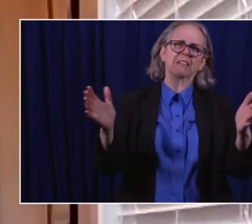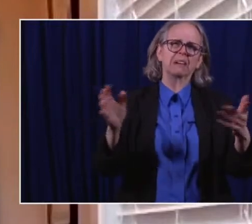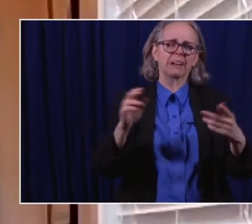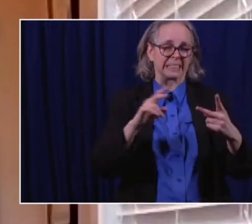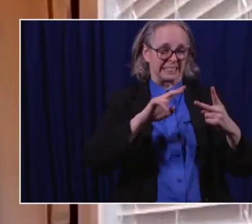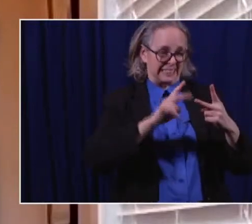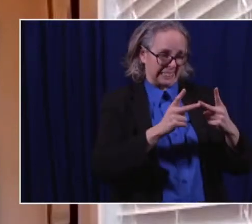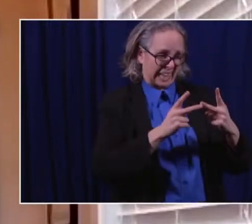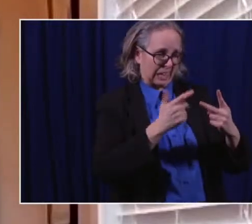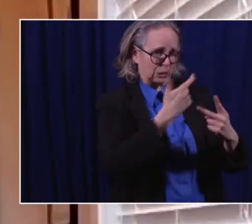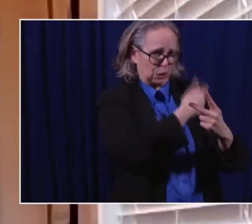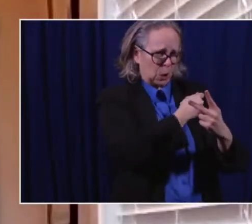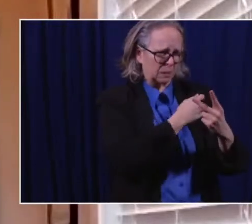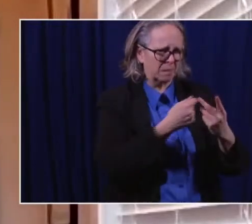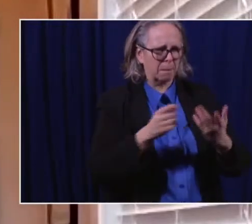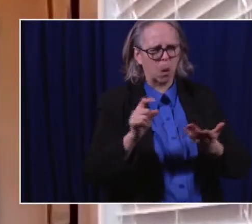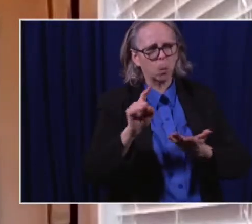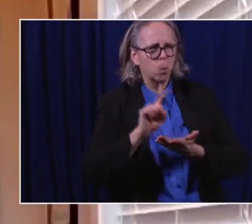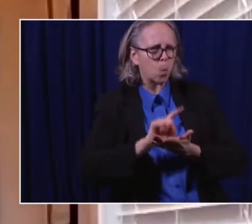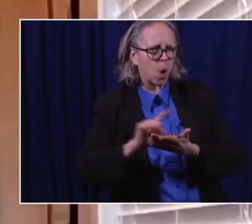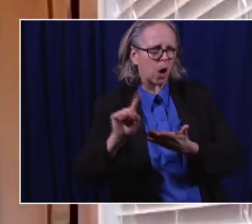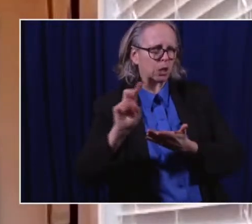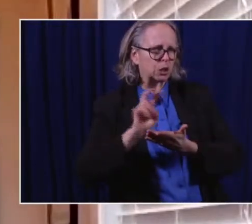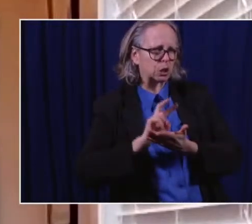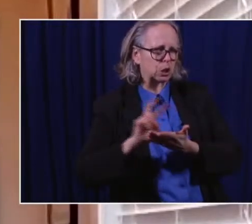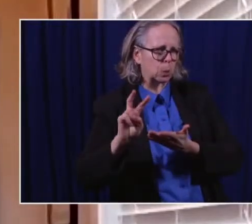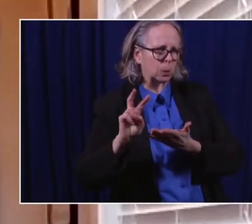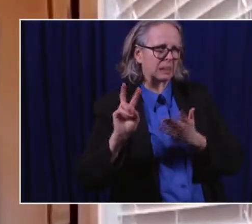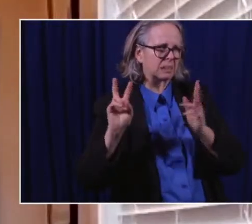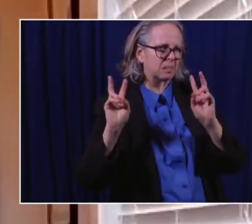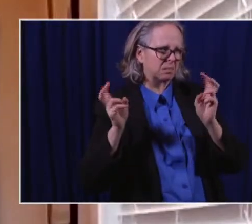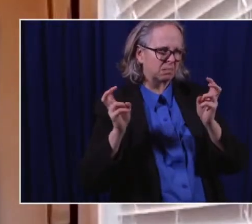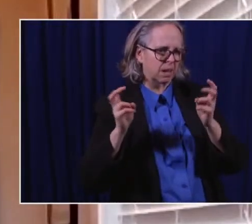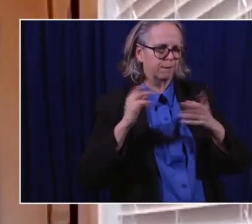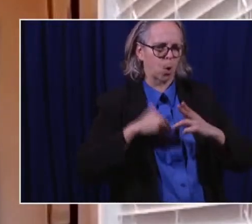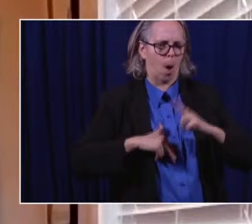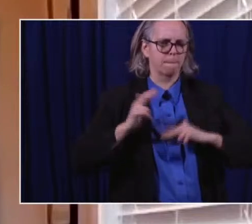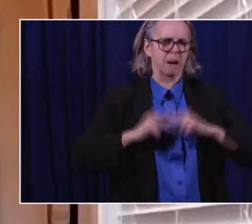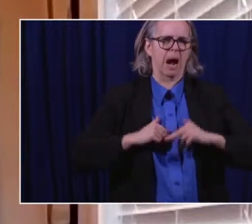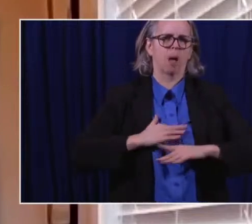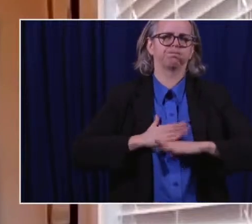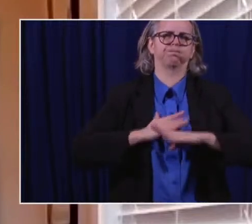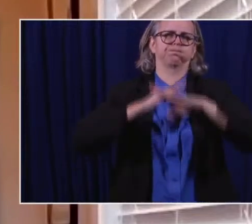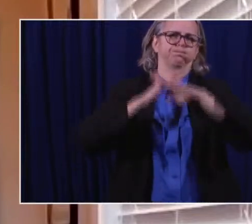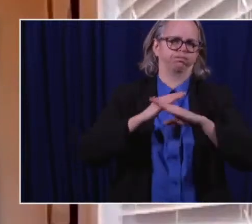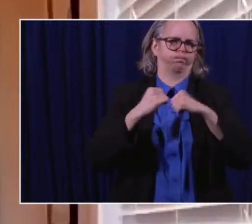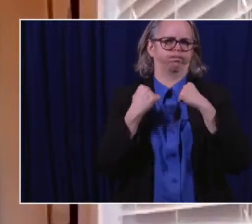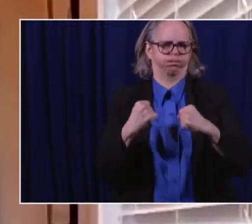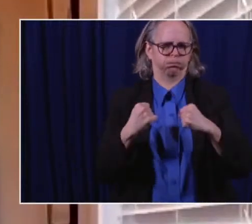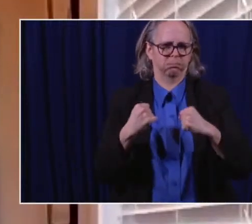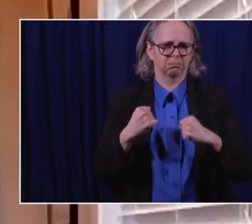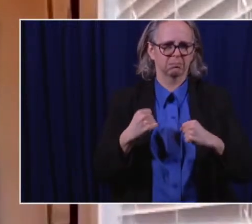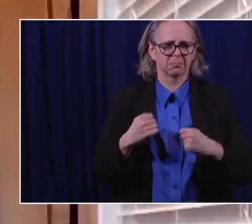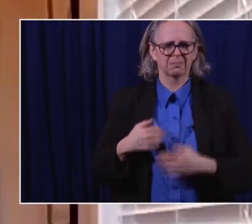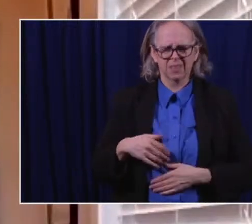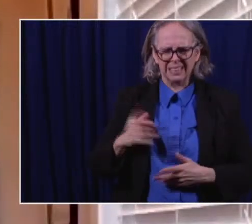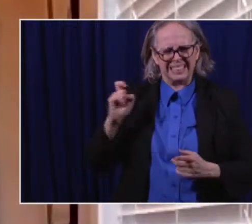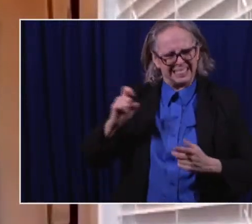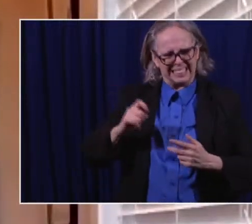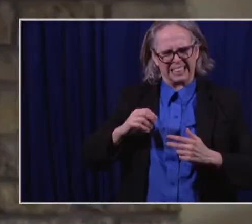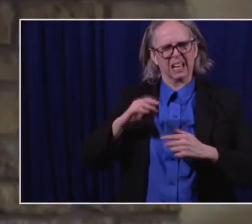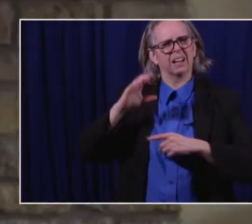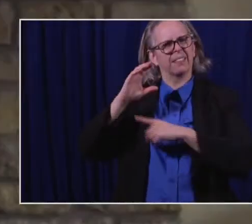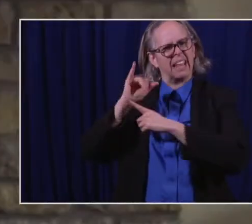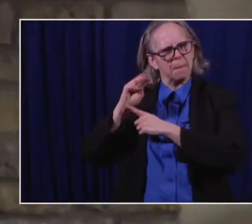to 2 weeks after that second shot for the immune system to have really had that booster effect.